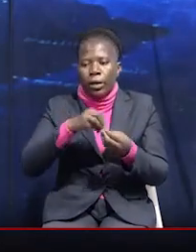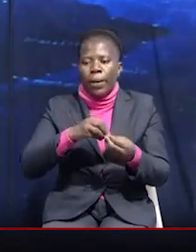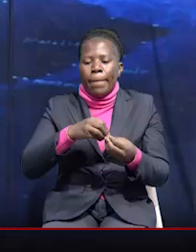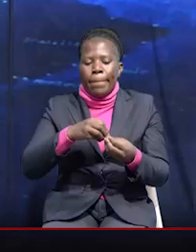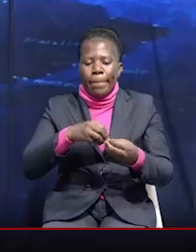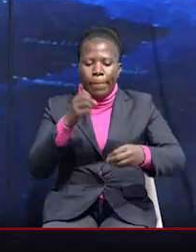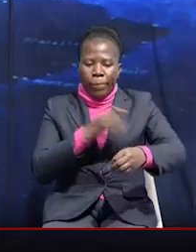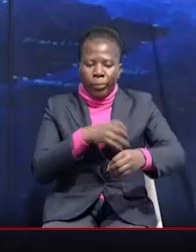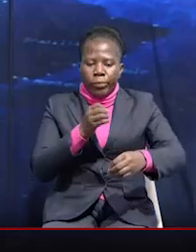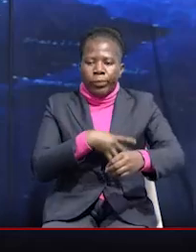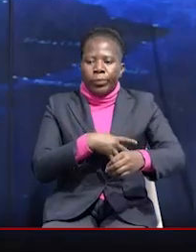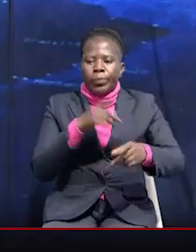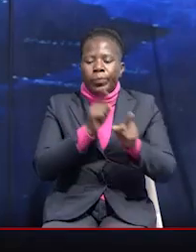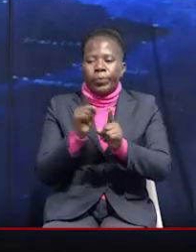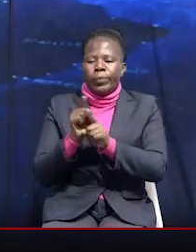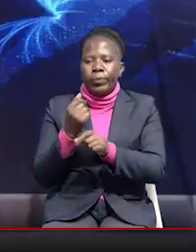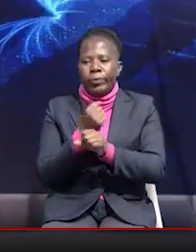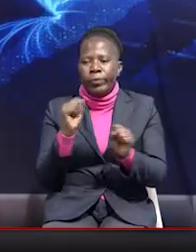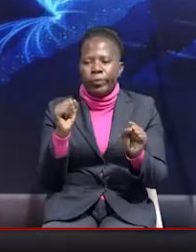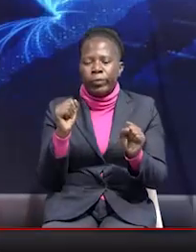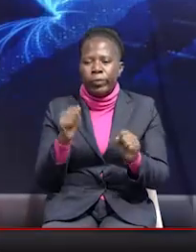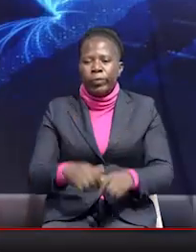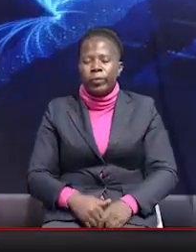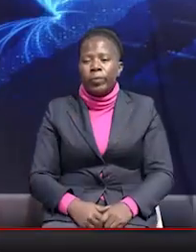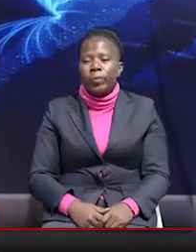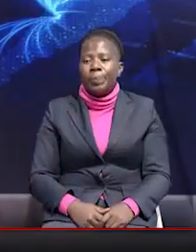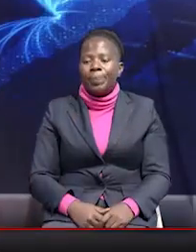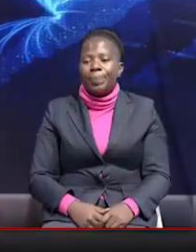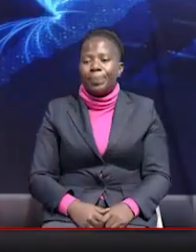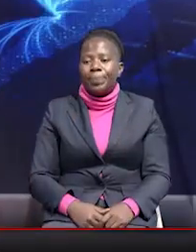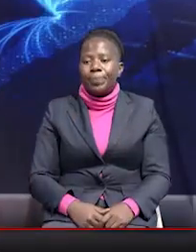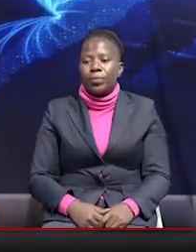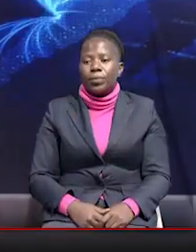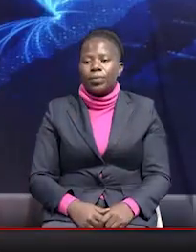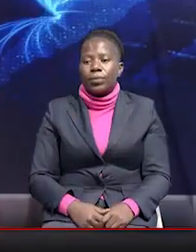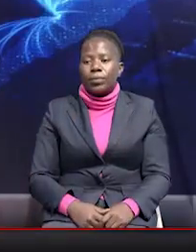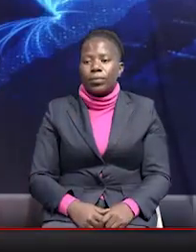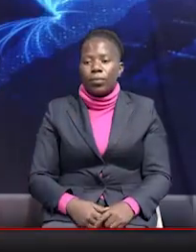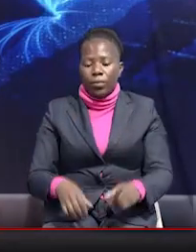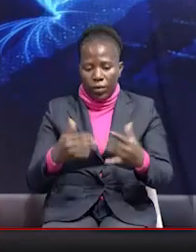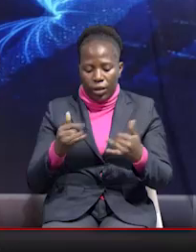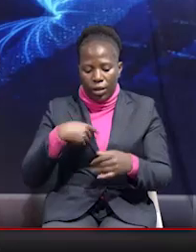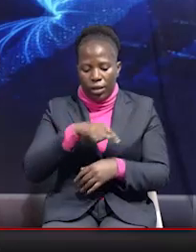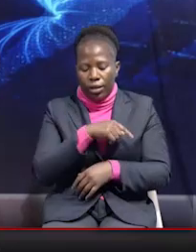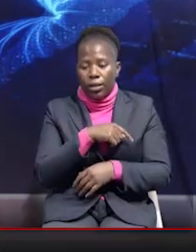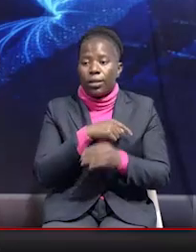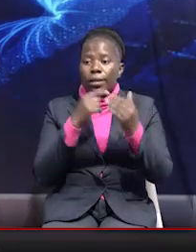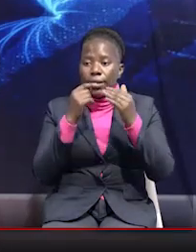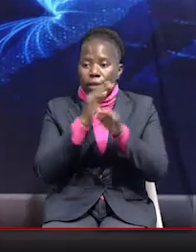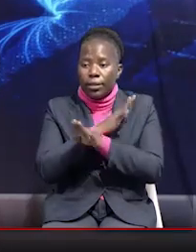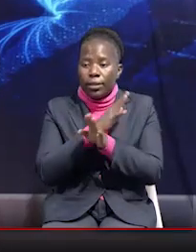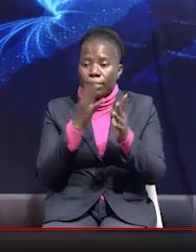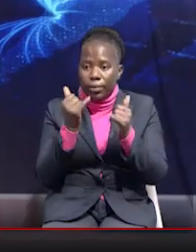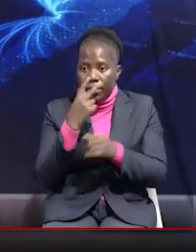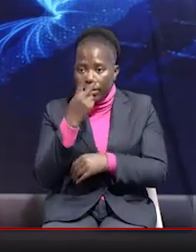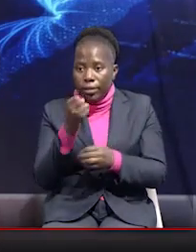a culture which you need to cultivate going forward. Let's conclude on looking at what Zambia would like to see, and I'm sure you've seen a lot of strides